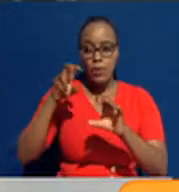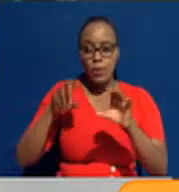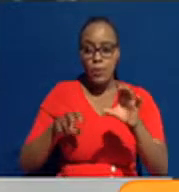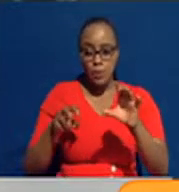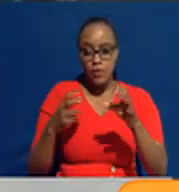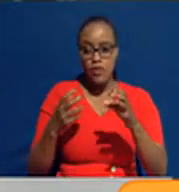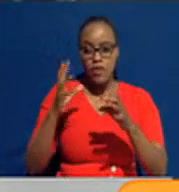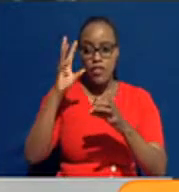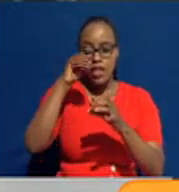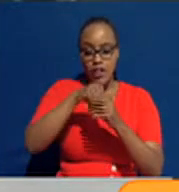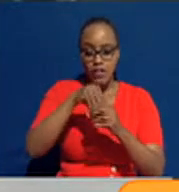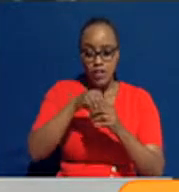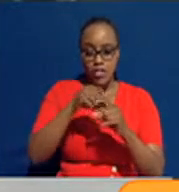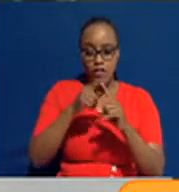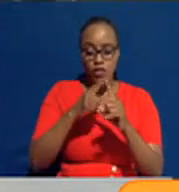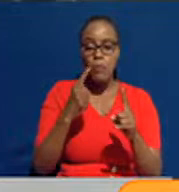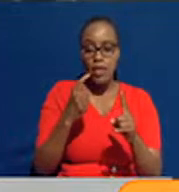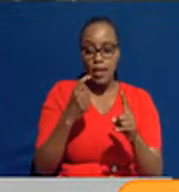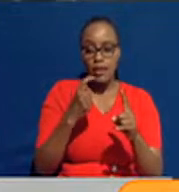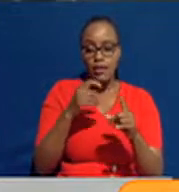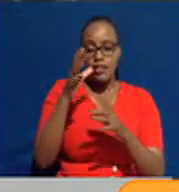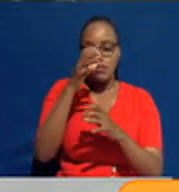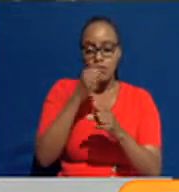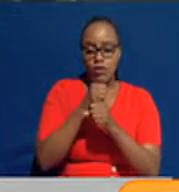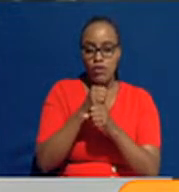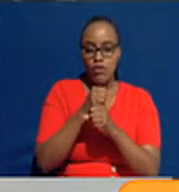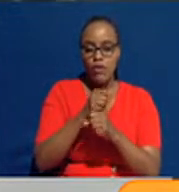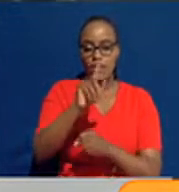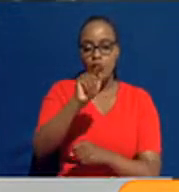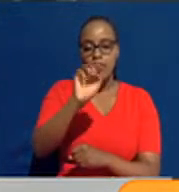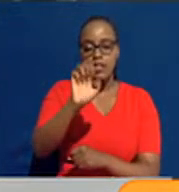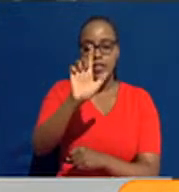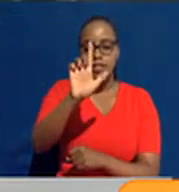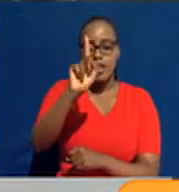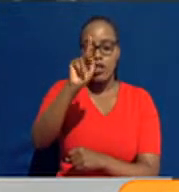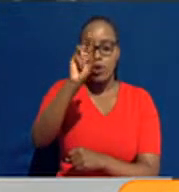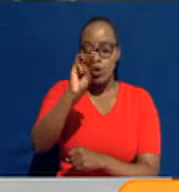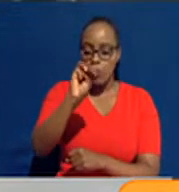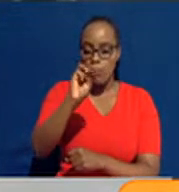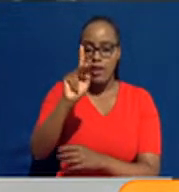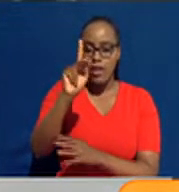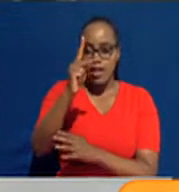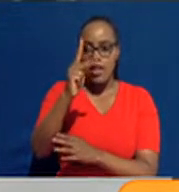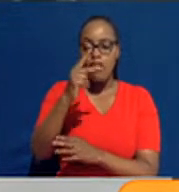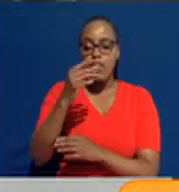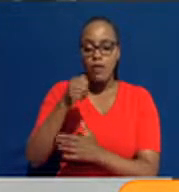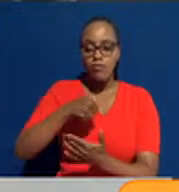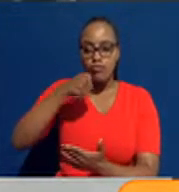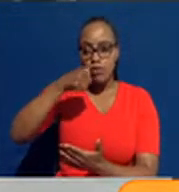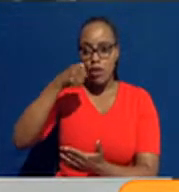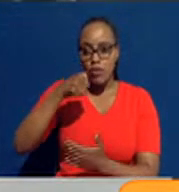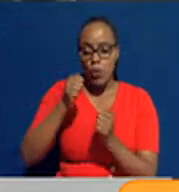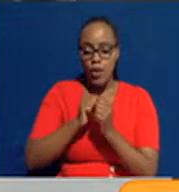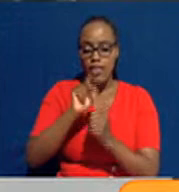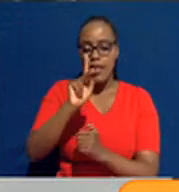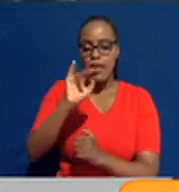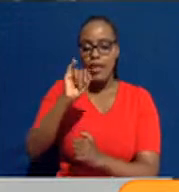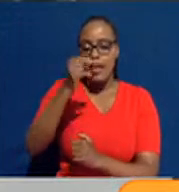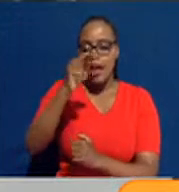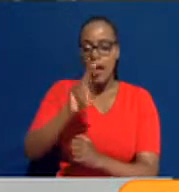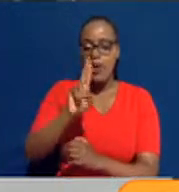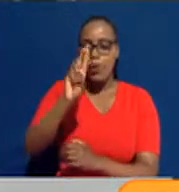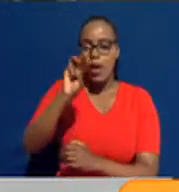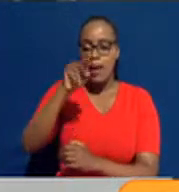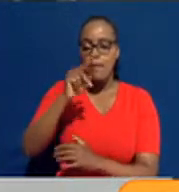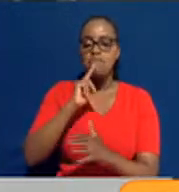Helios investment from the shareholding of the Telkom Kenya Ltd. The Budget and Appropriation Committee, chaired by Kiharu Member of Parliament Dindi Nyoro,